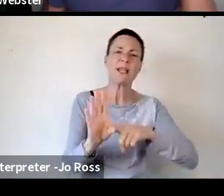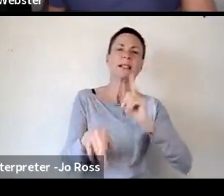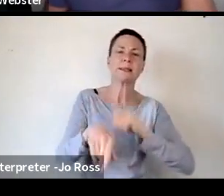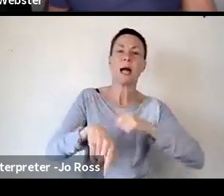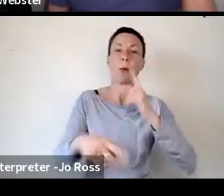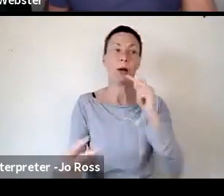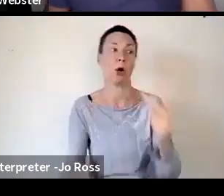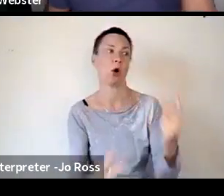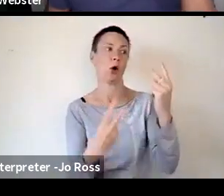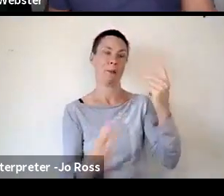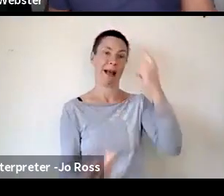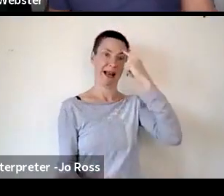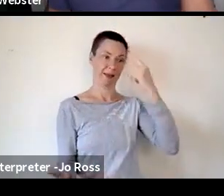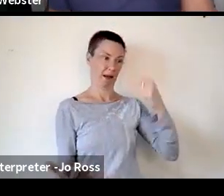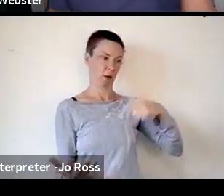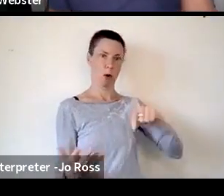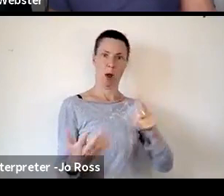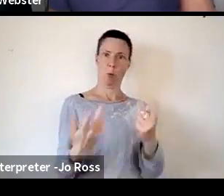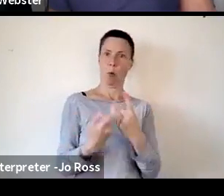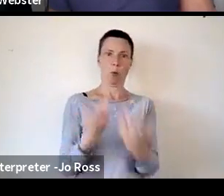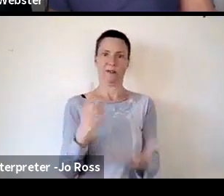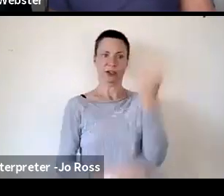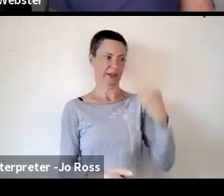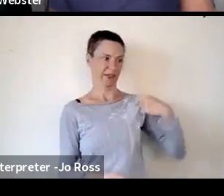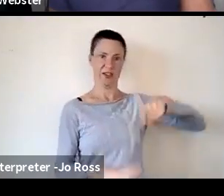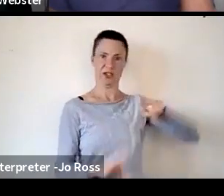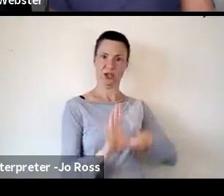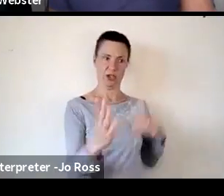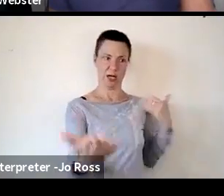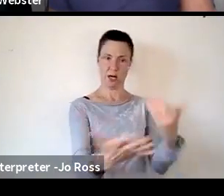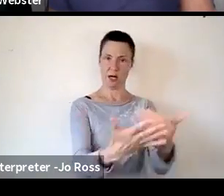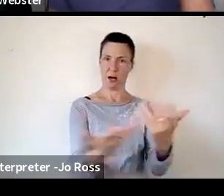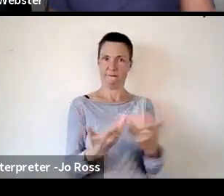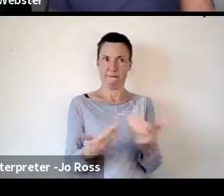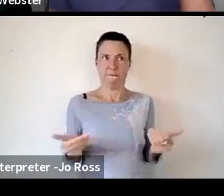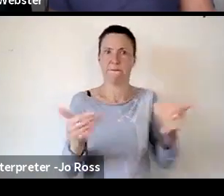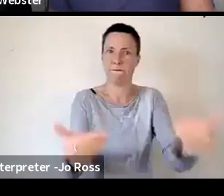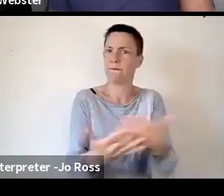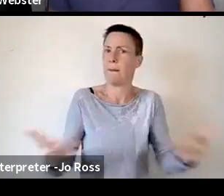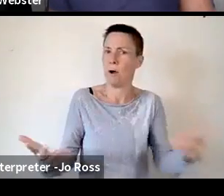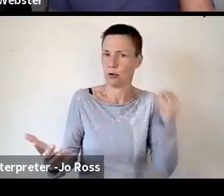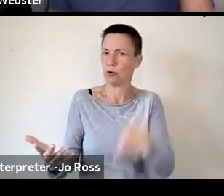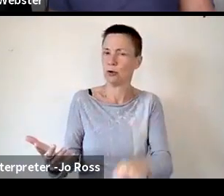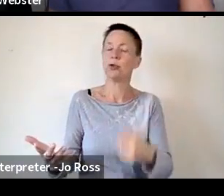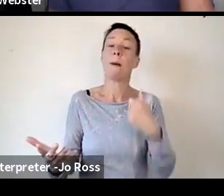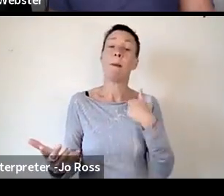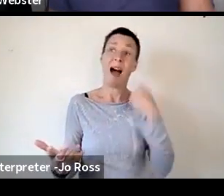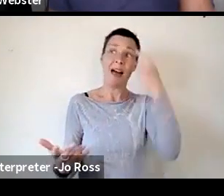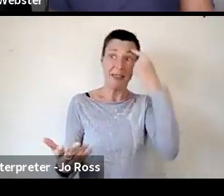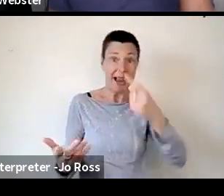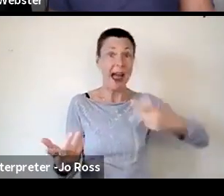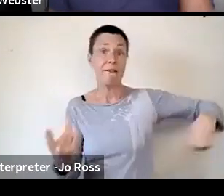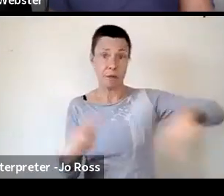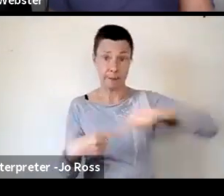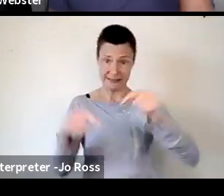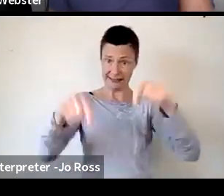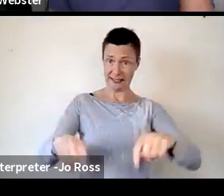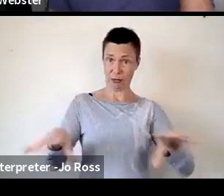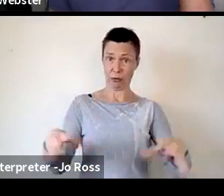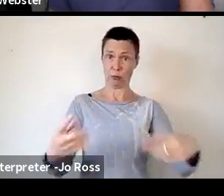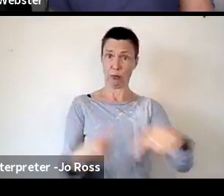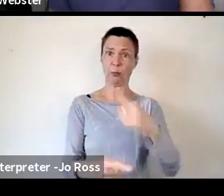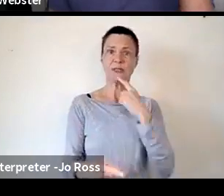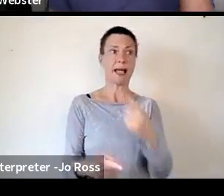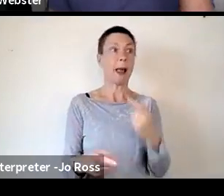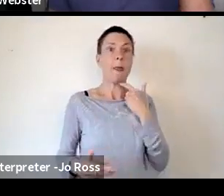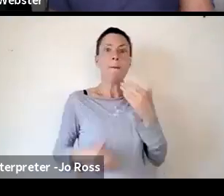far we've come from this point. But I think everyone here would say the